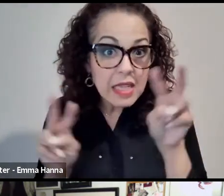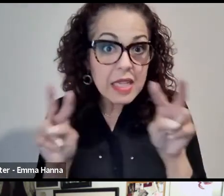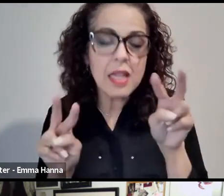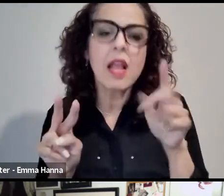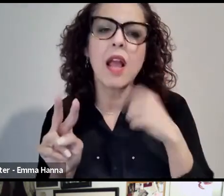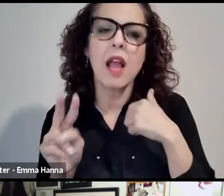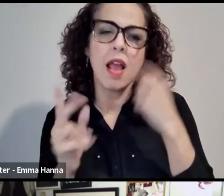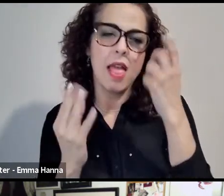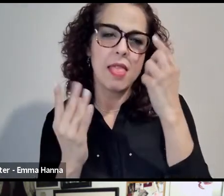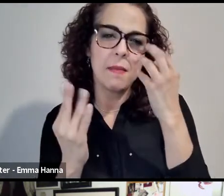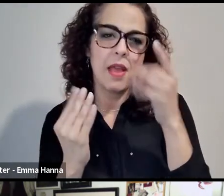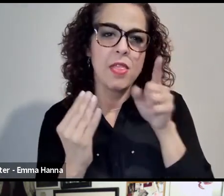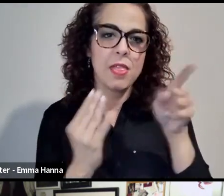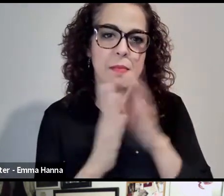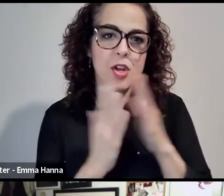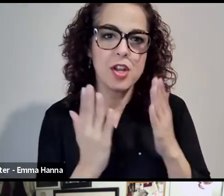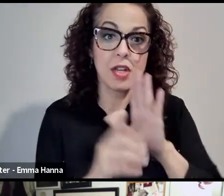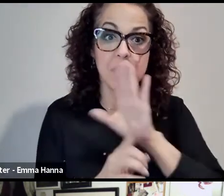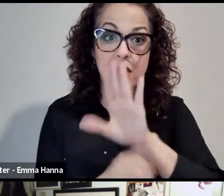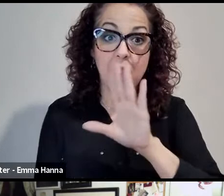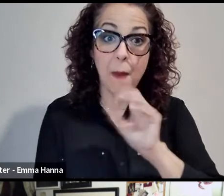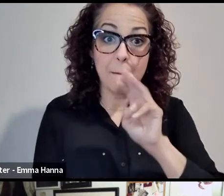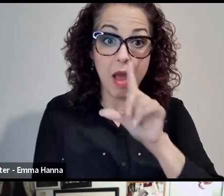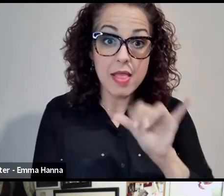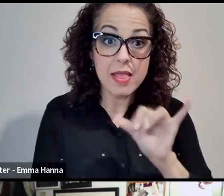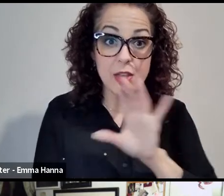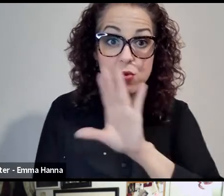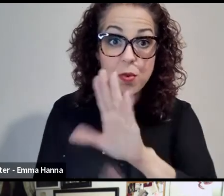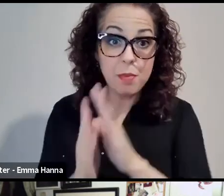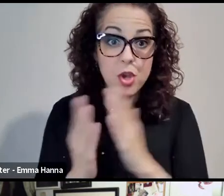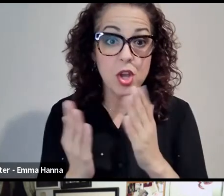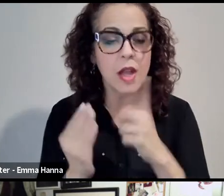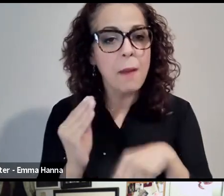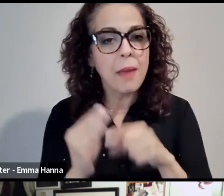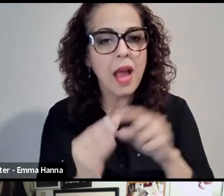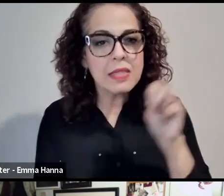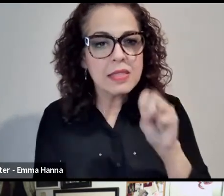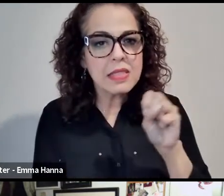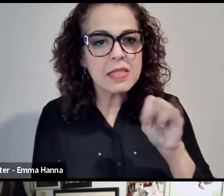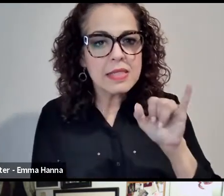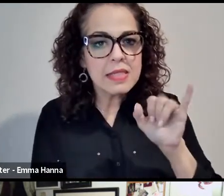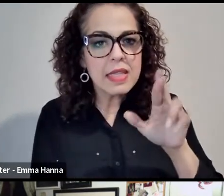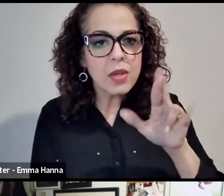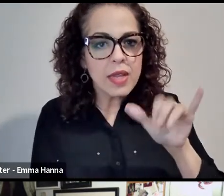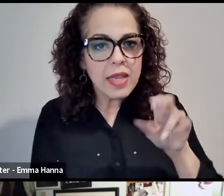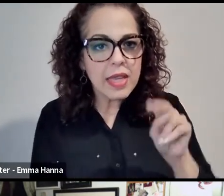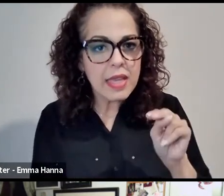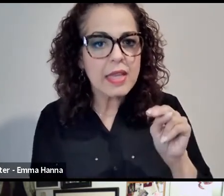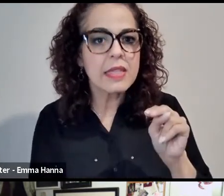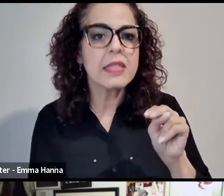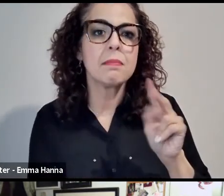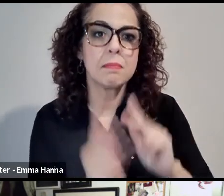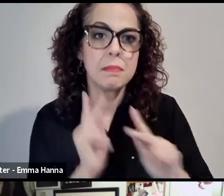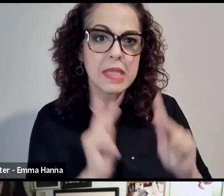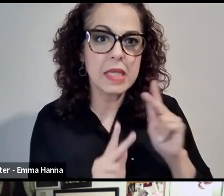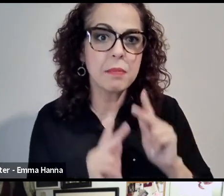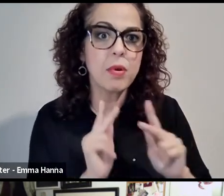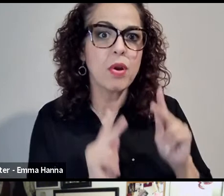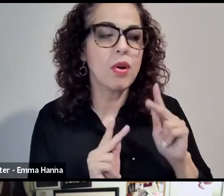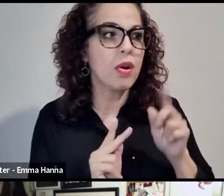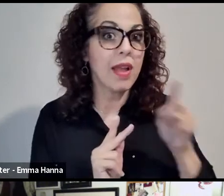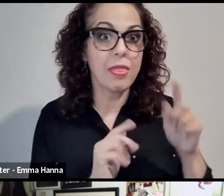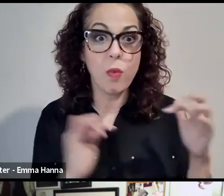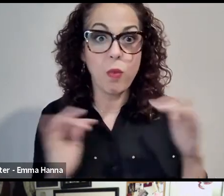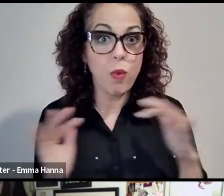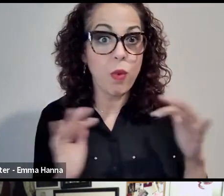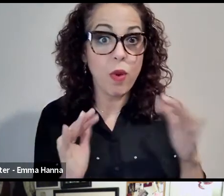with Molly, which was about the Syrian civil war, that where there were no images from what